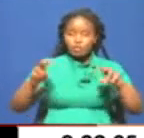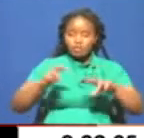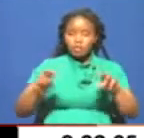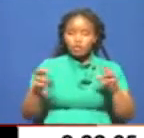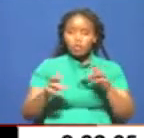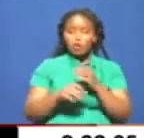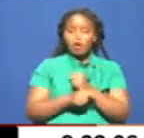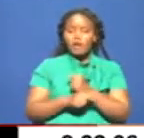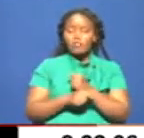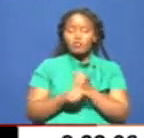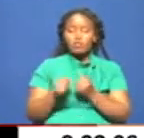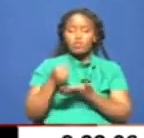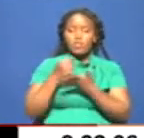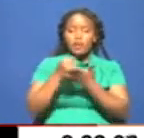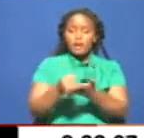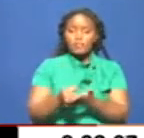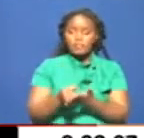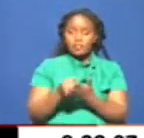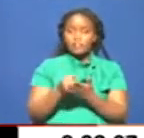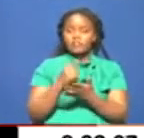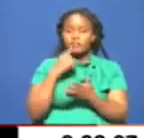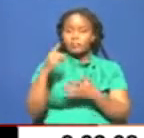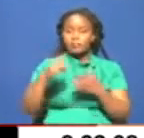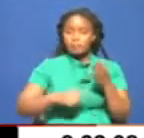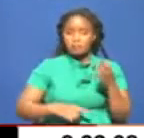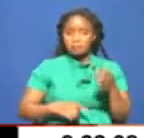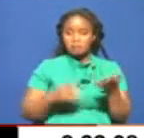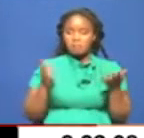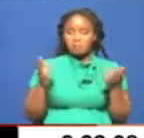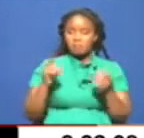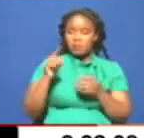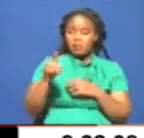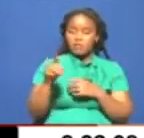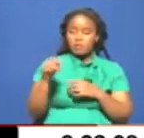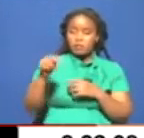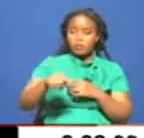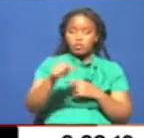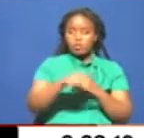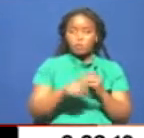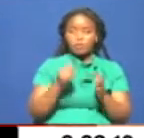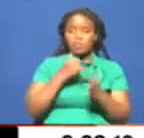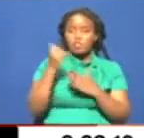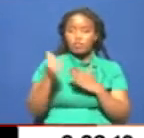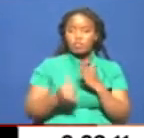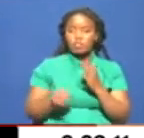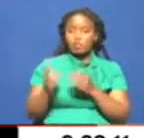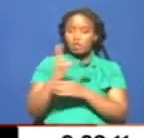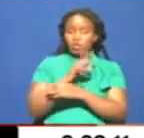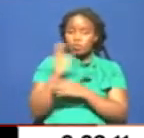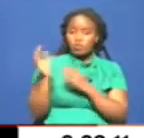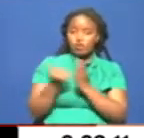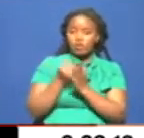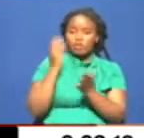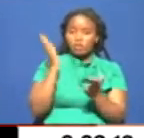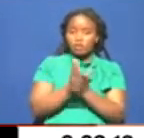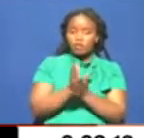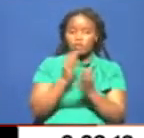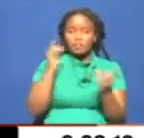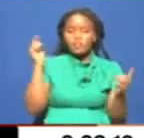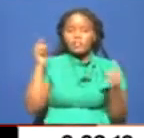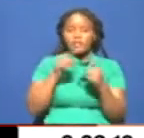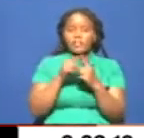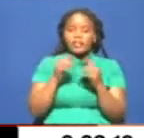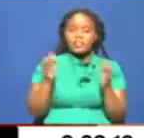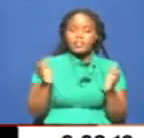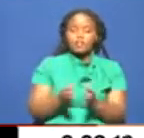Director, Dr. Benjamin Kivuva, says the unique crop insurance using image verification is targeting small-scale